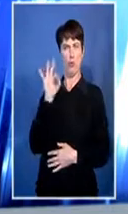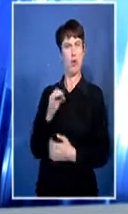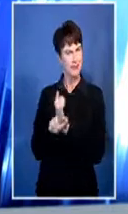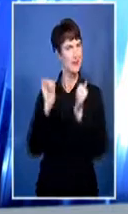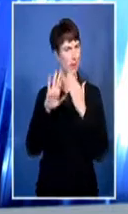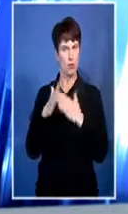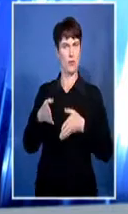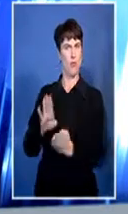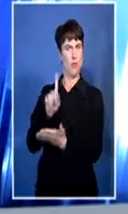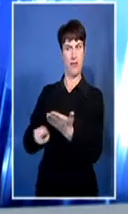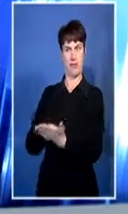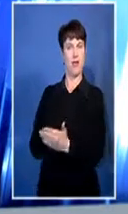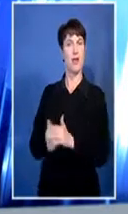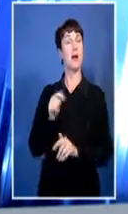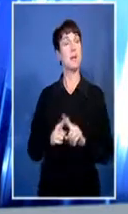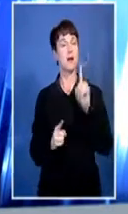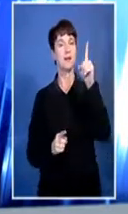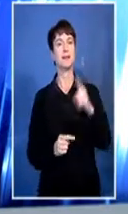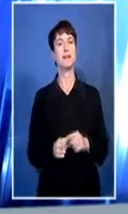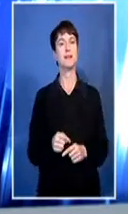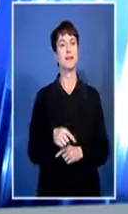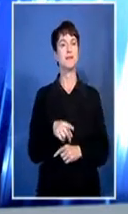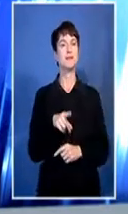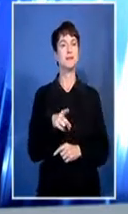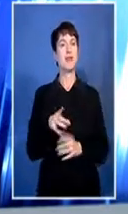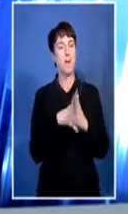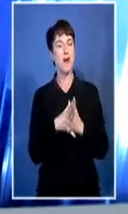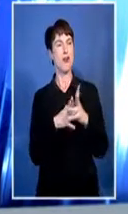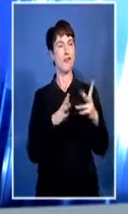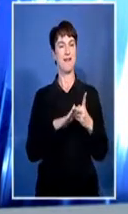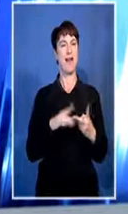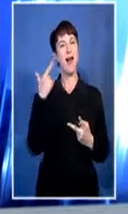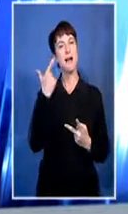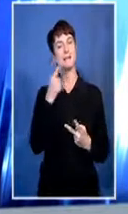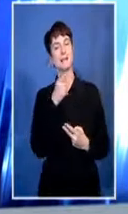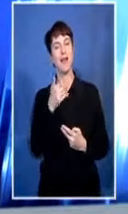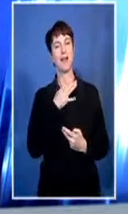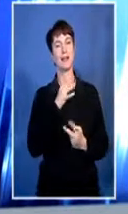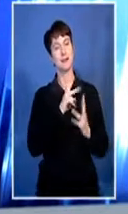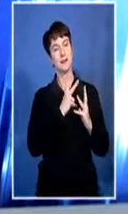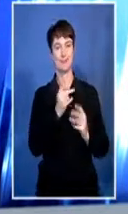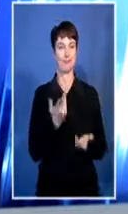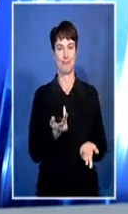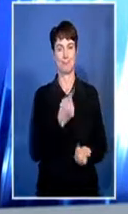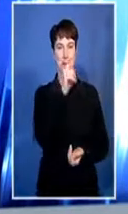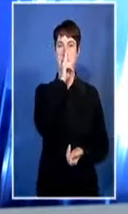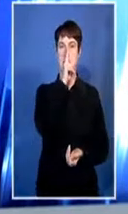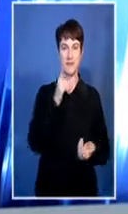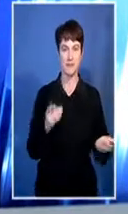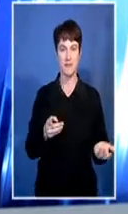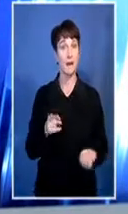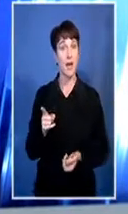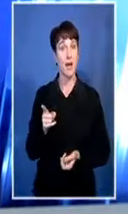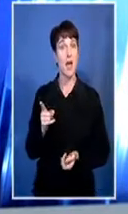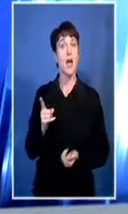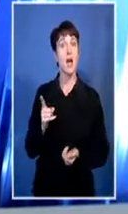that, Washington DC, London, Brussels, etc., are going to need to resolve quite quickly, because political Islam is on the